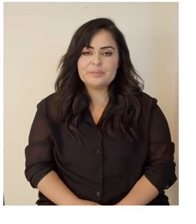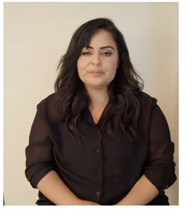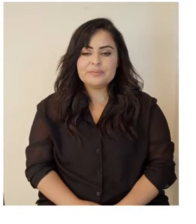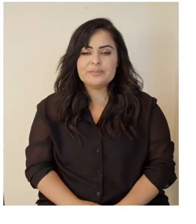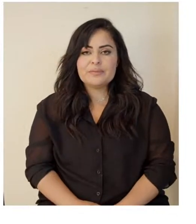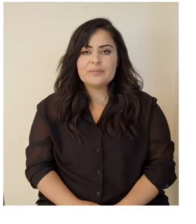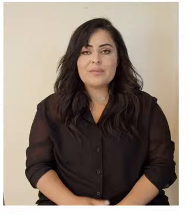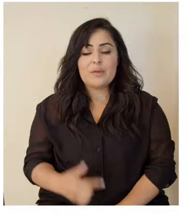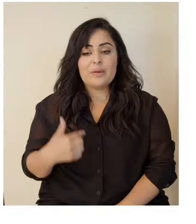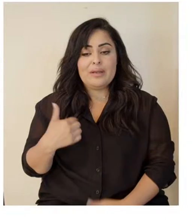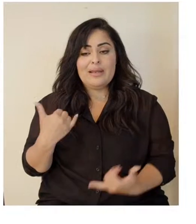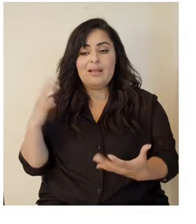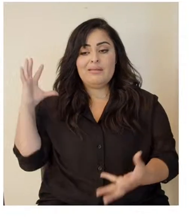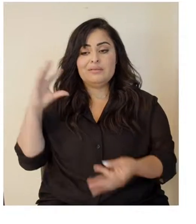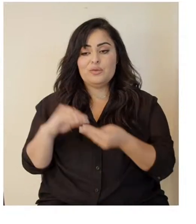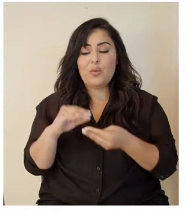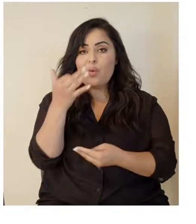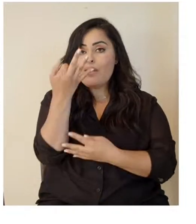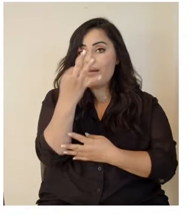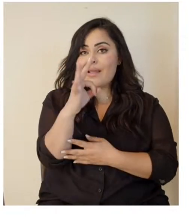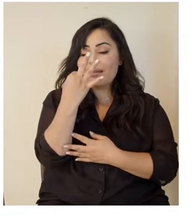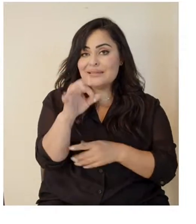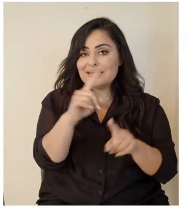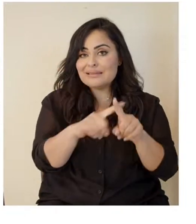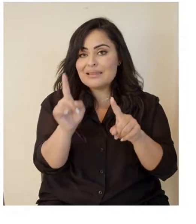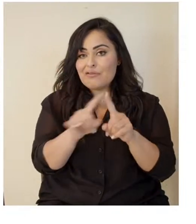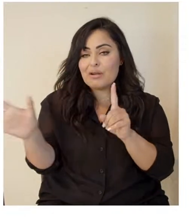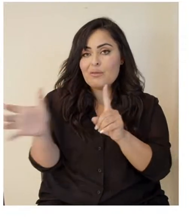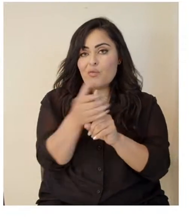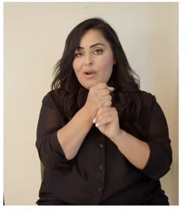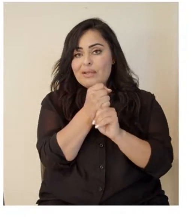We are at 19 arrests as of right now.